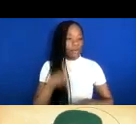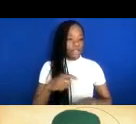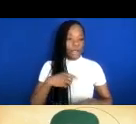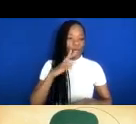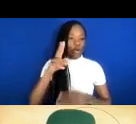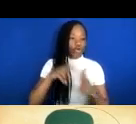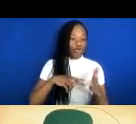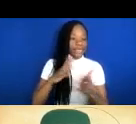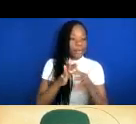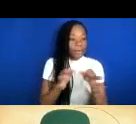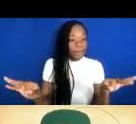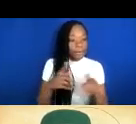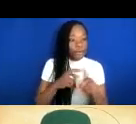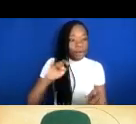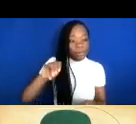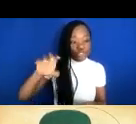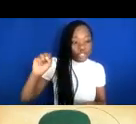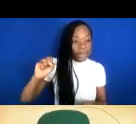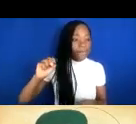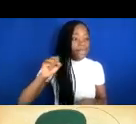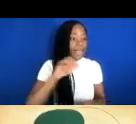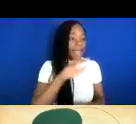Brian Dolinar in a piece that came out in